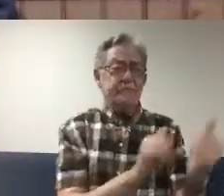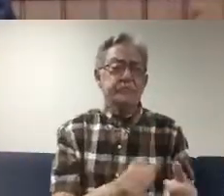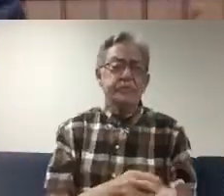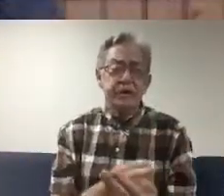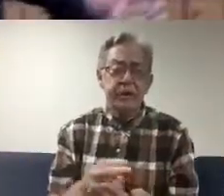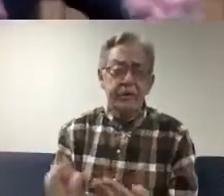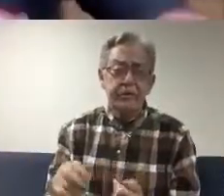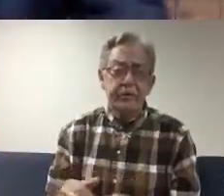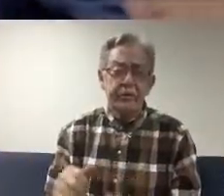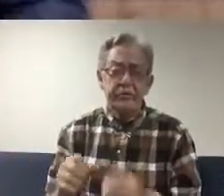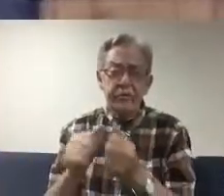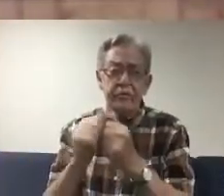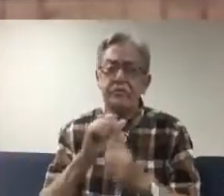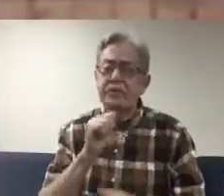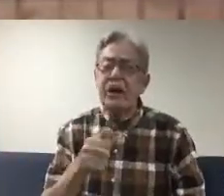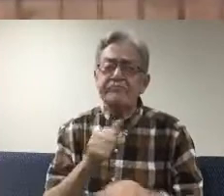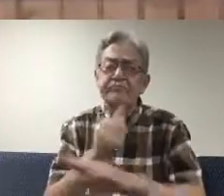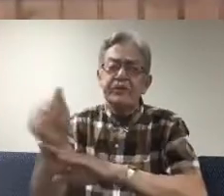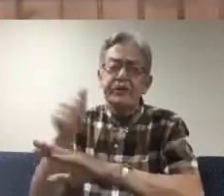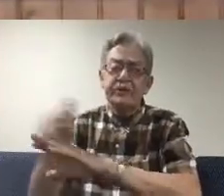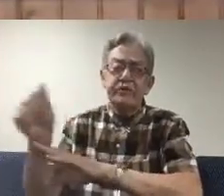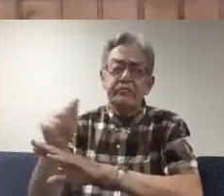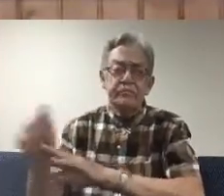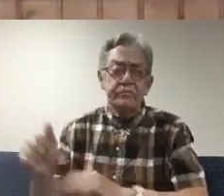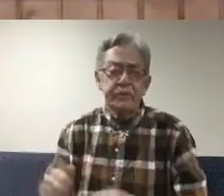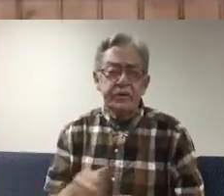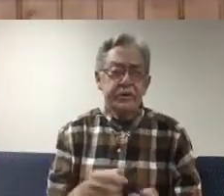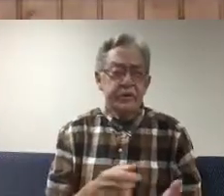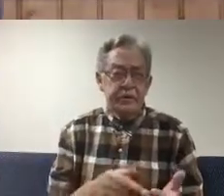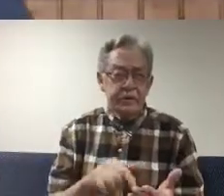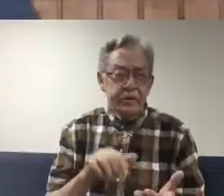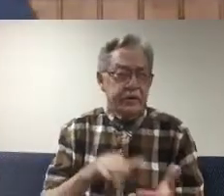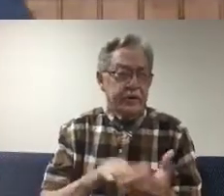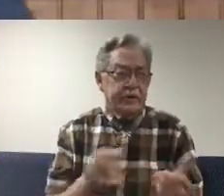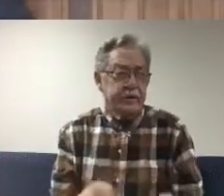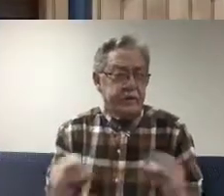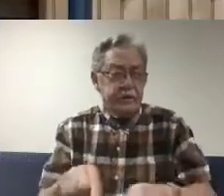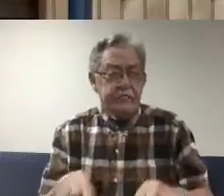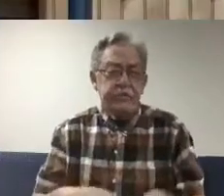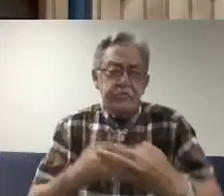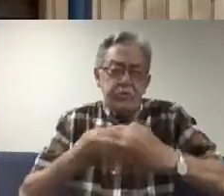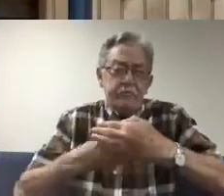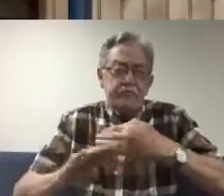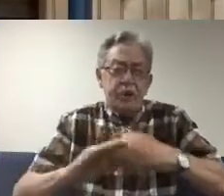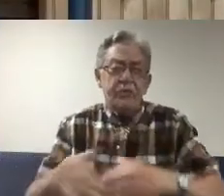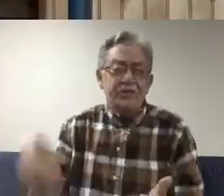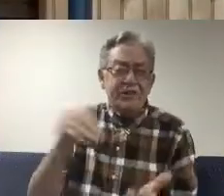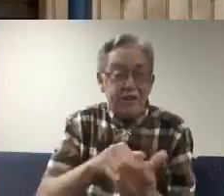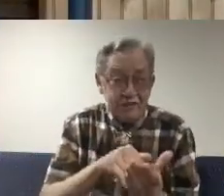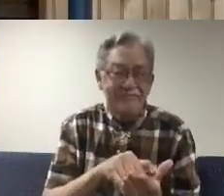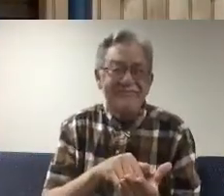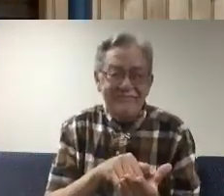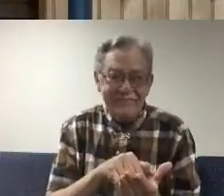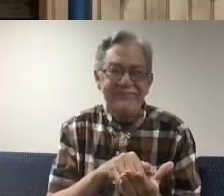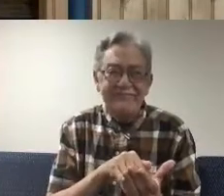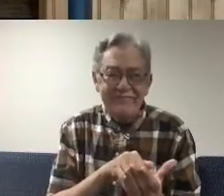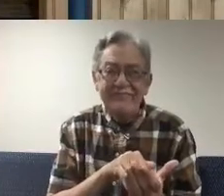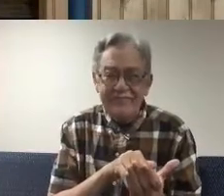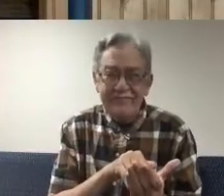the Galatians, and which he includes himself, which is so powerful here, is that we all lived in